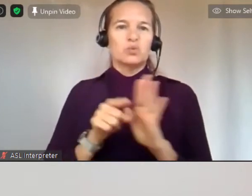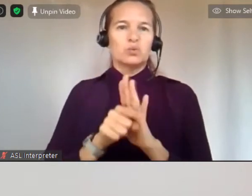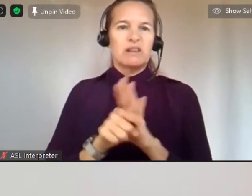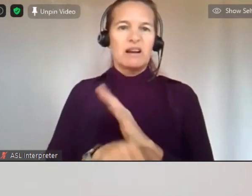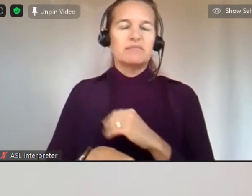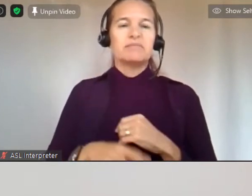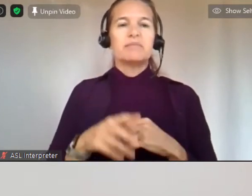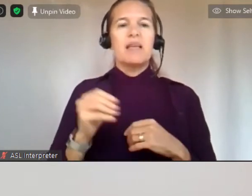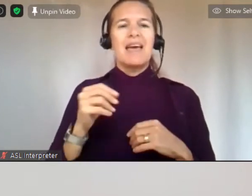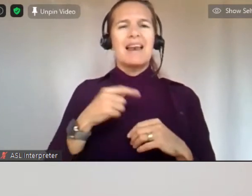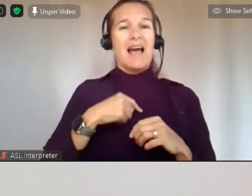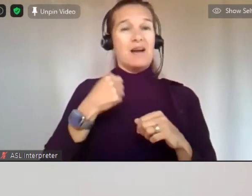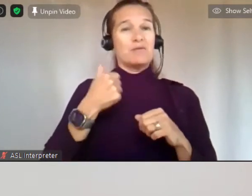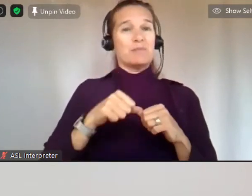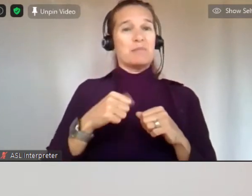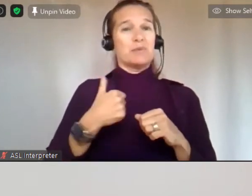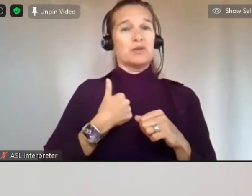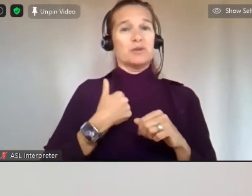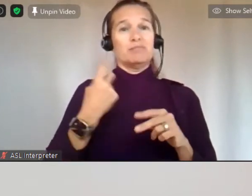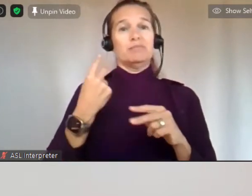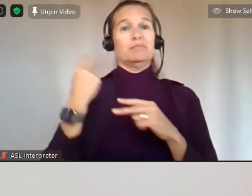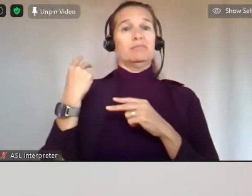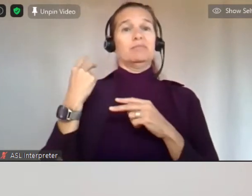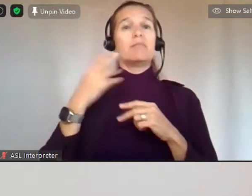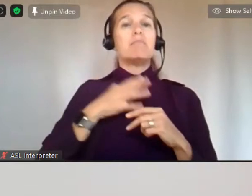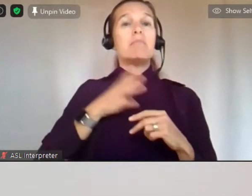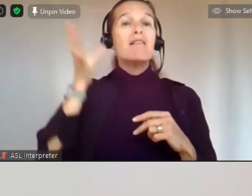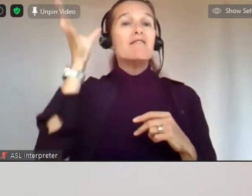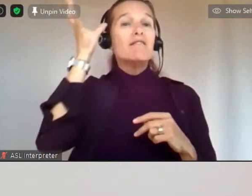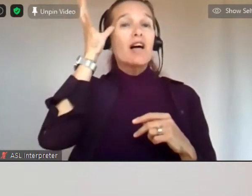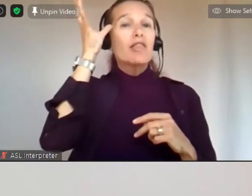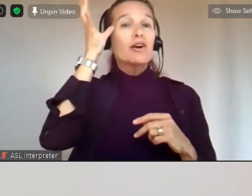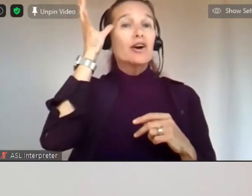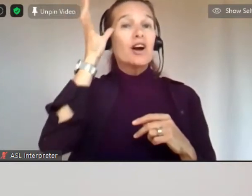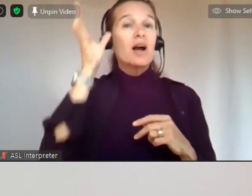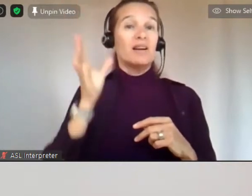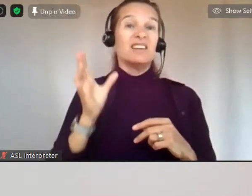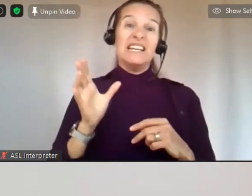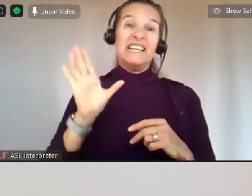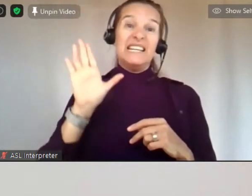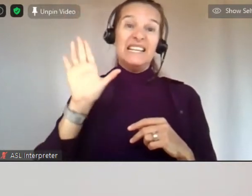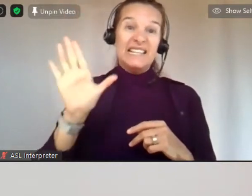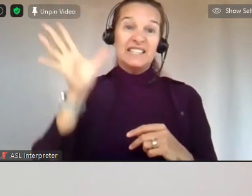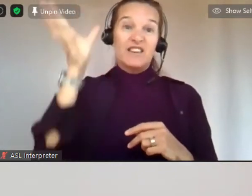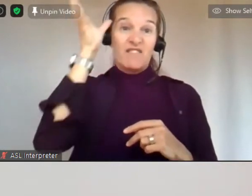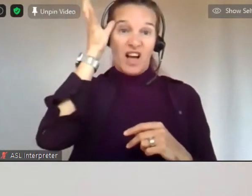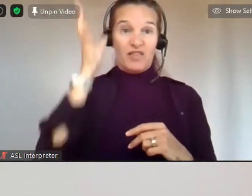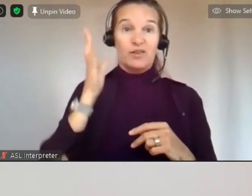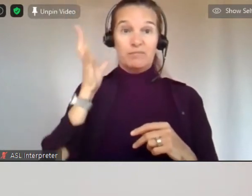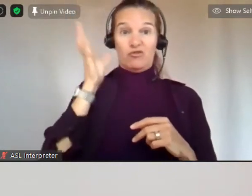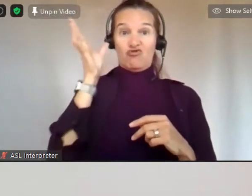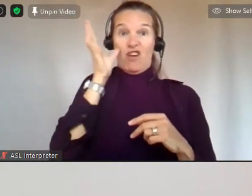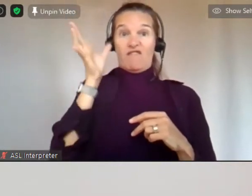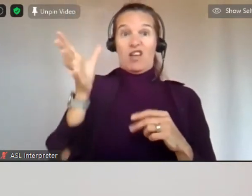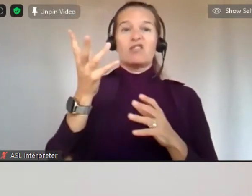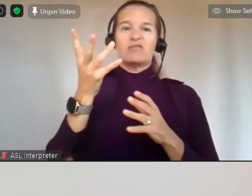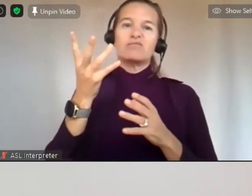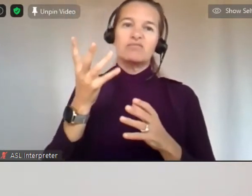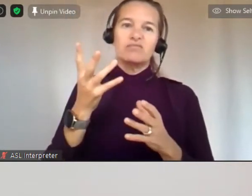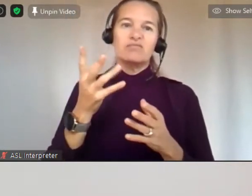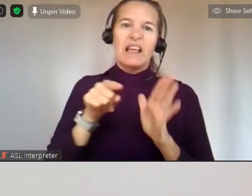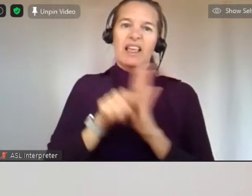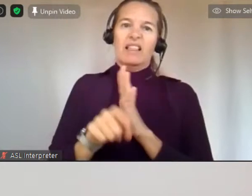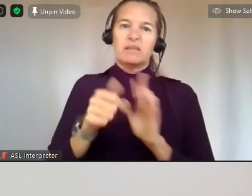back my father, who lost his father to suicide during the Depression. It wasn't the same kind of a